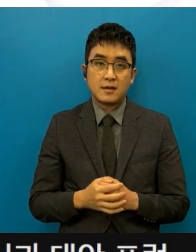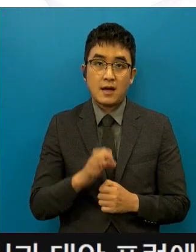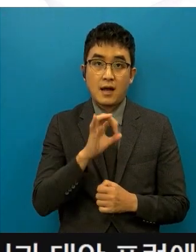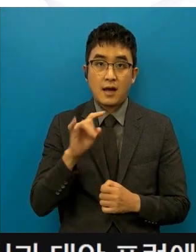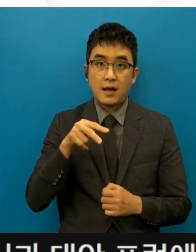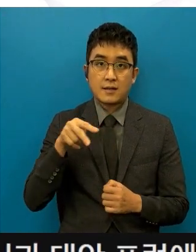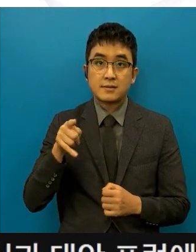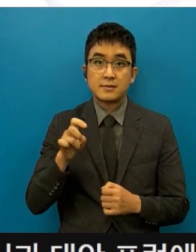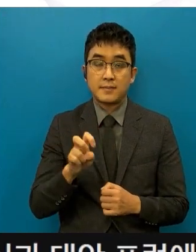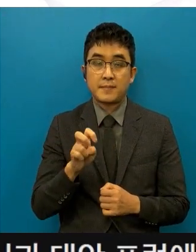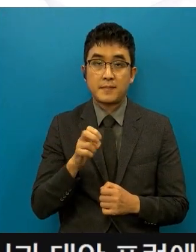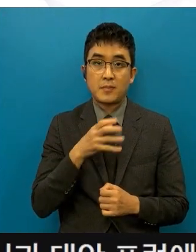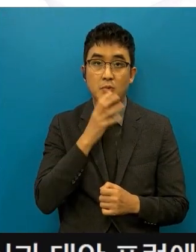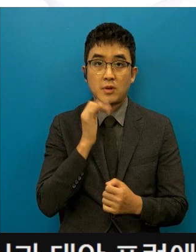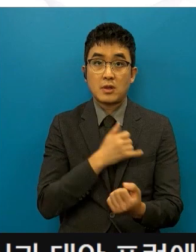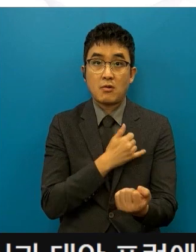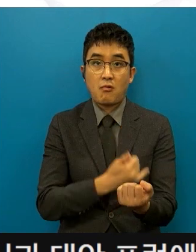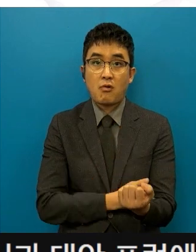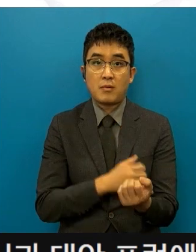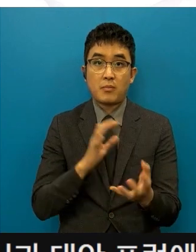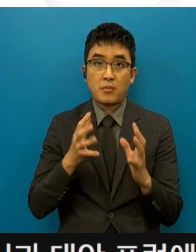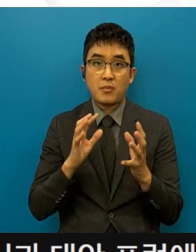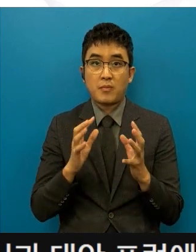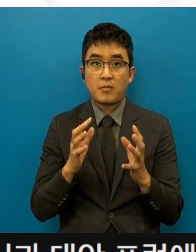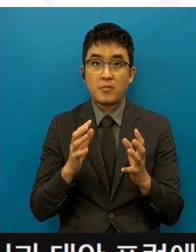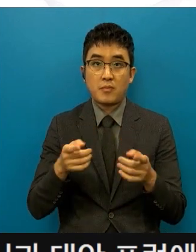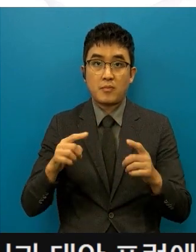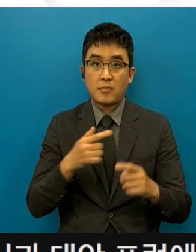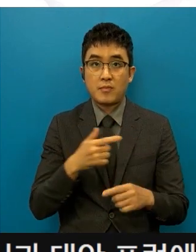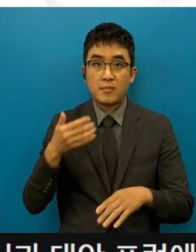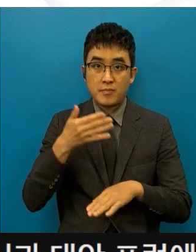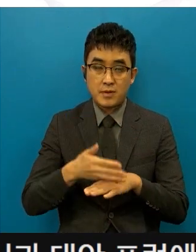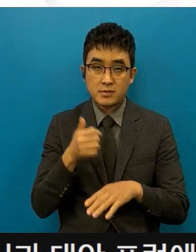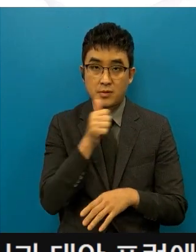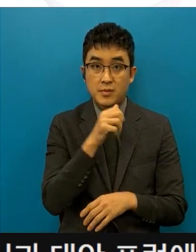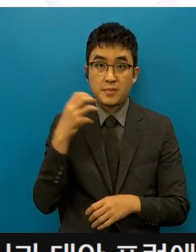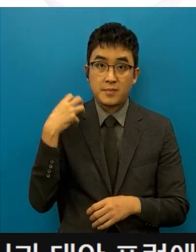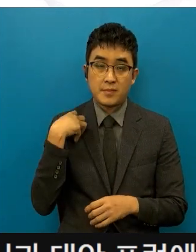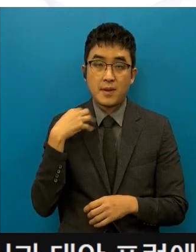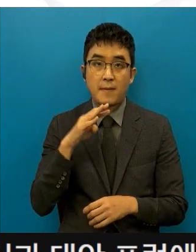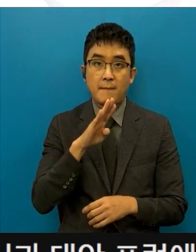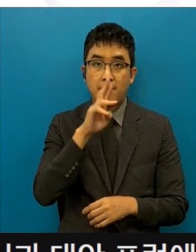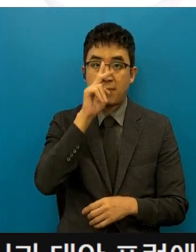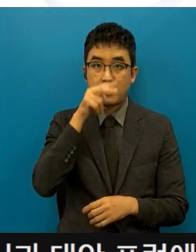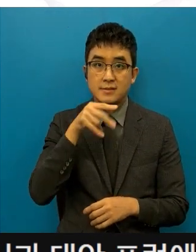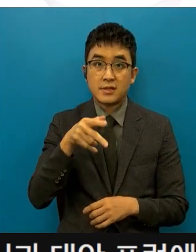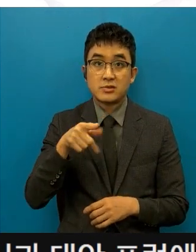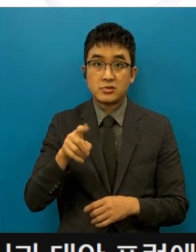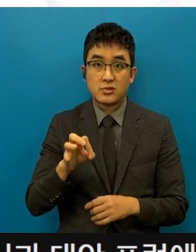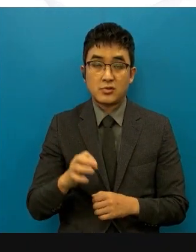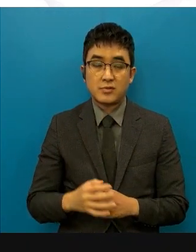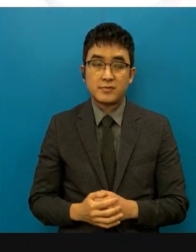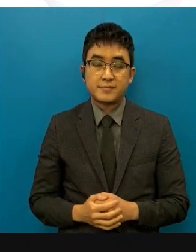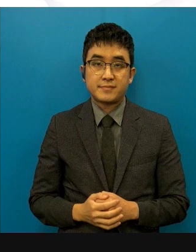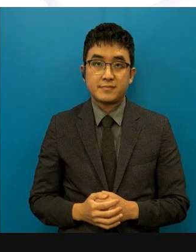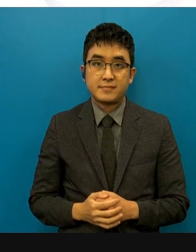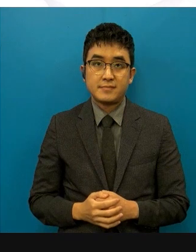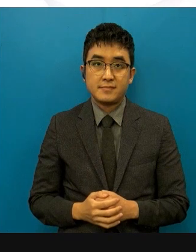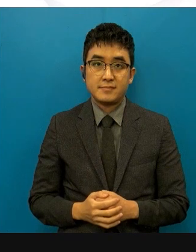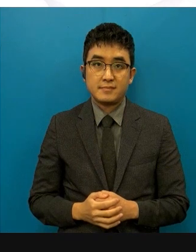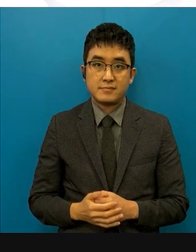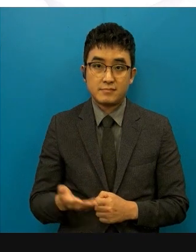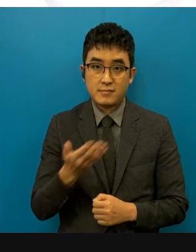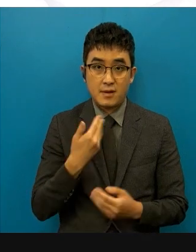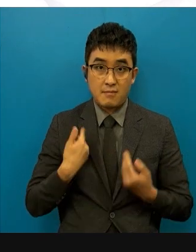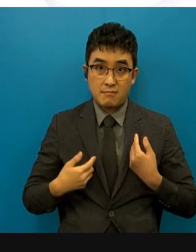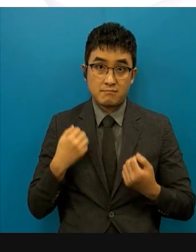I will be your host for today's event. First of all, thank you so much for taking the time out of your busy schedules, and it's a great honor